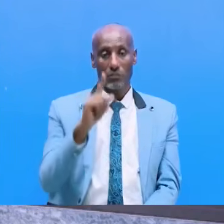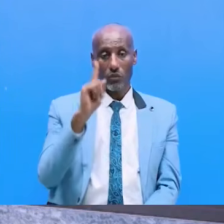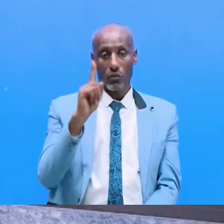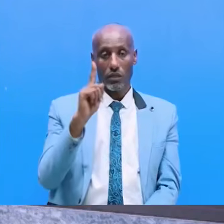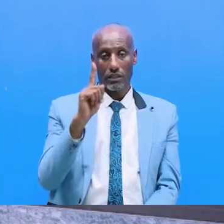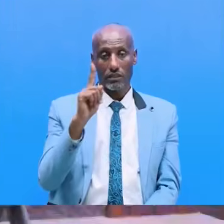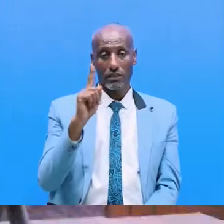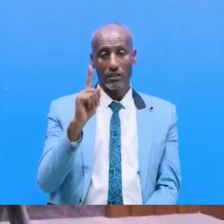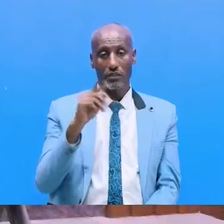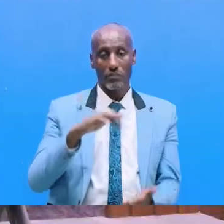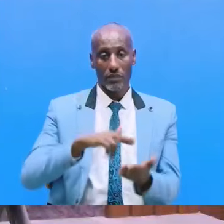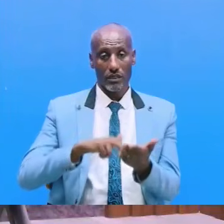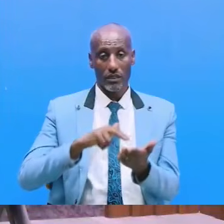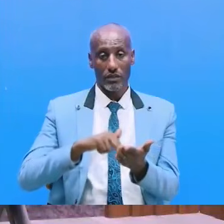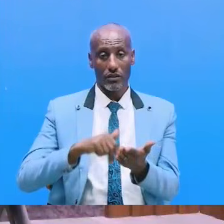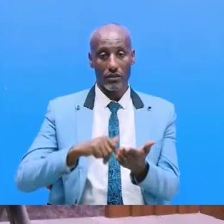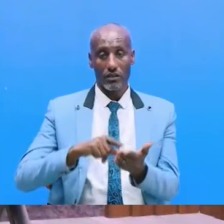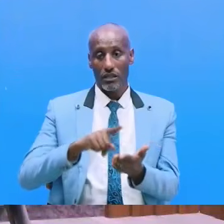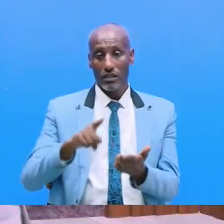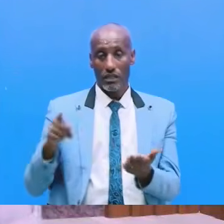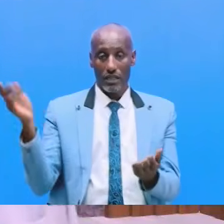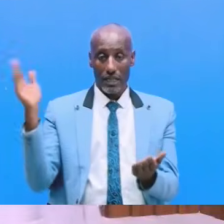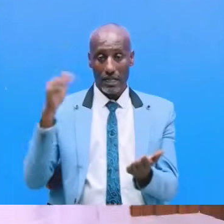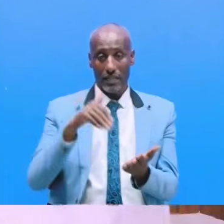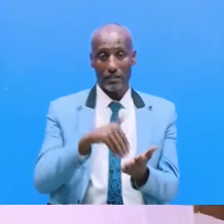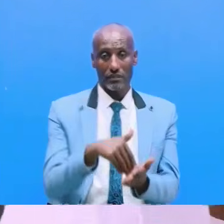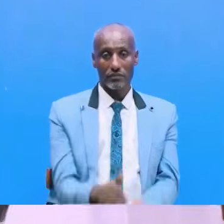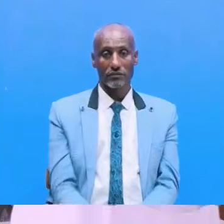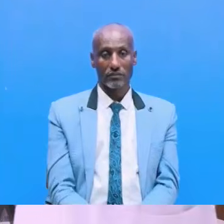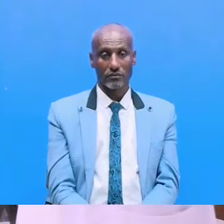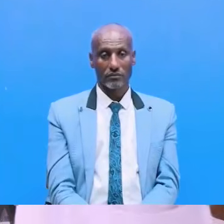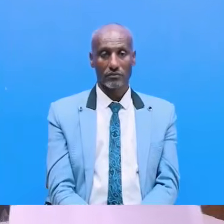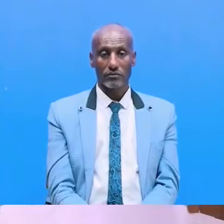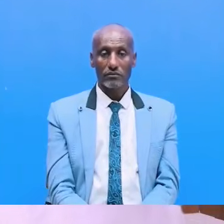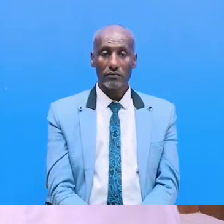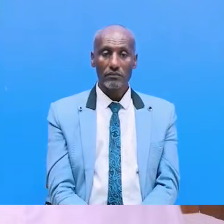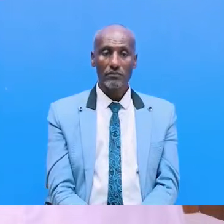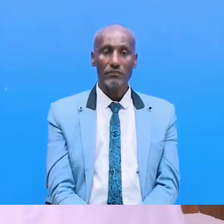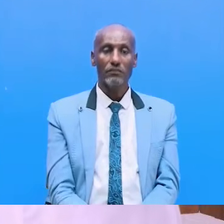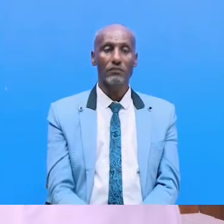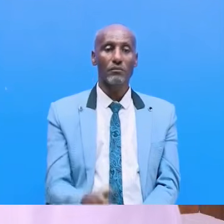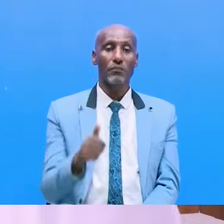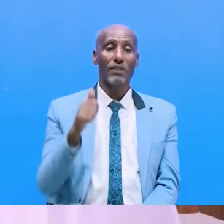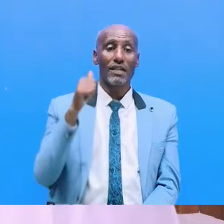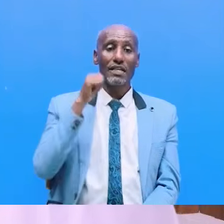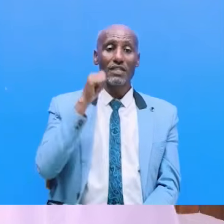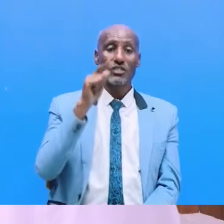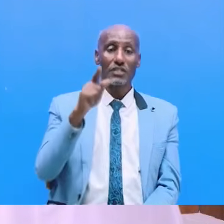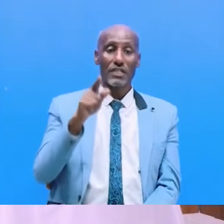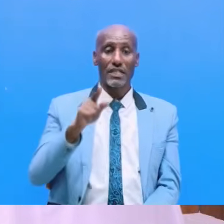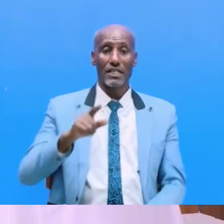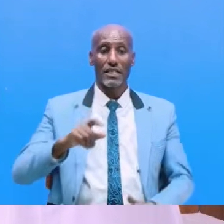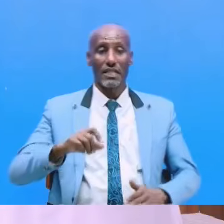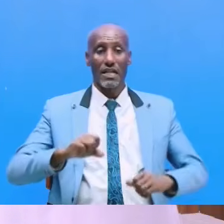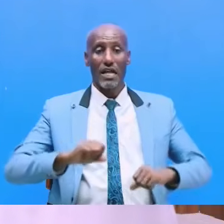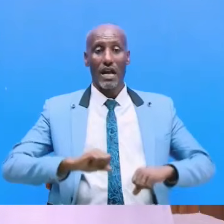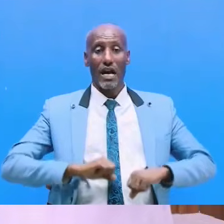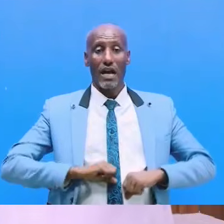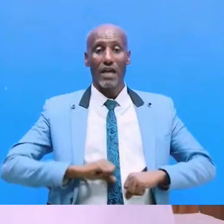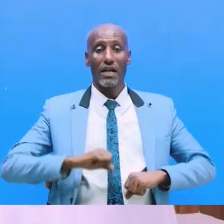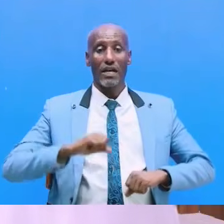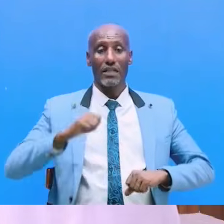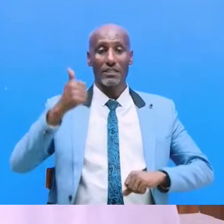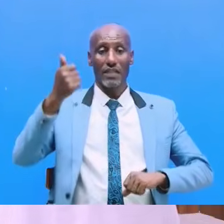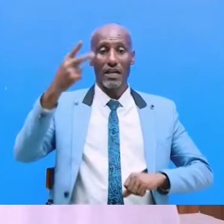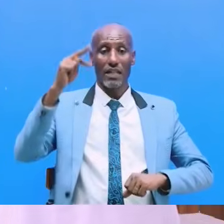and let me summarize today's lesson. So she has an umbrella.